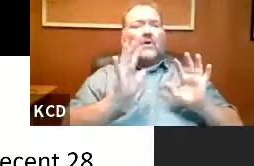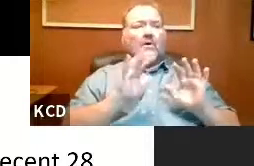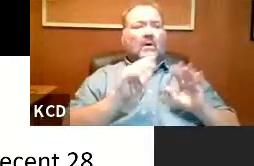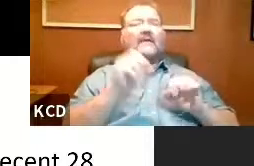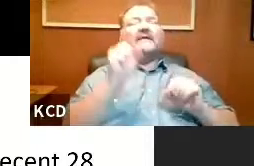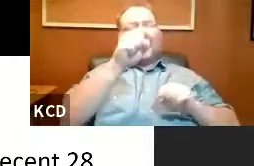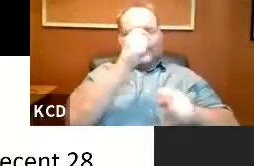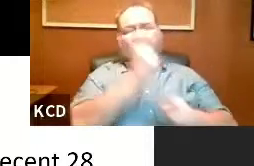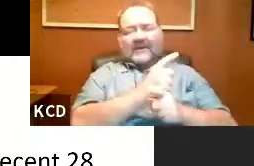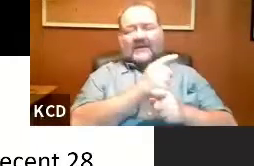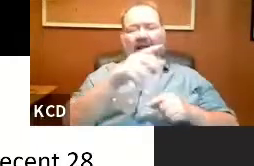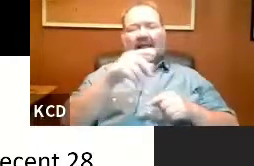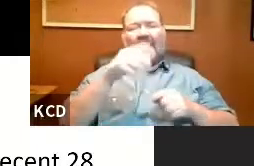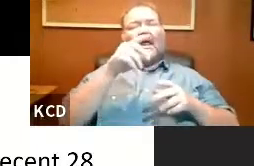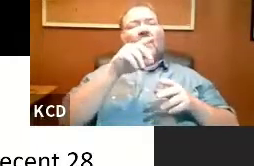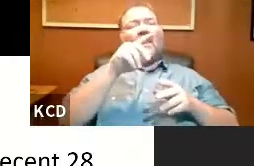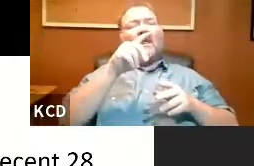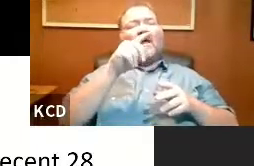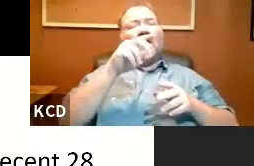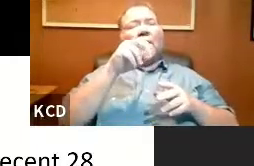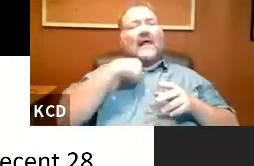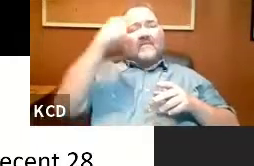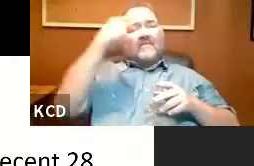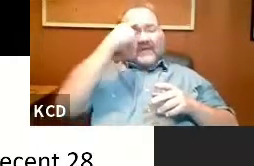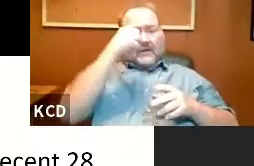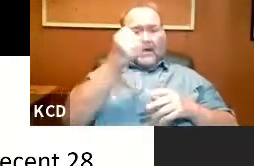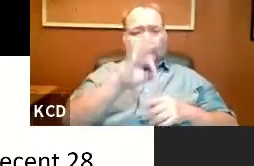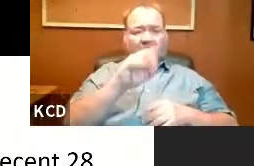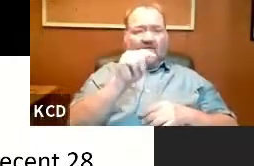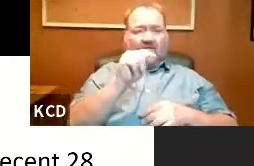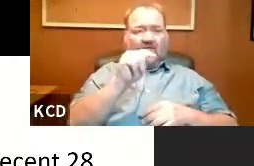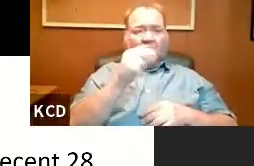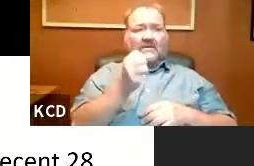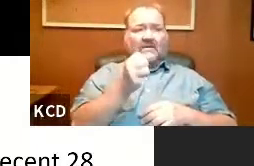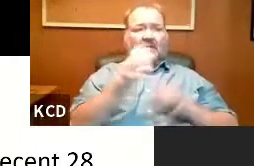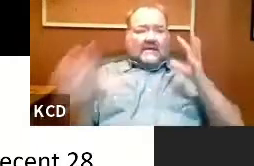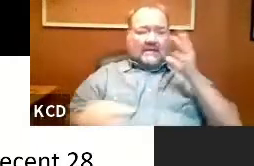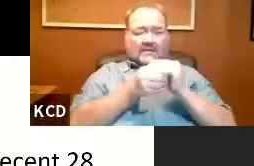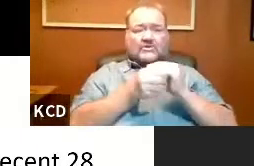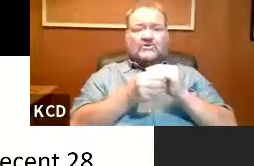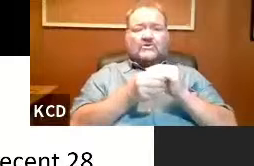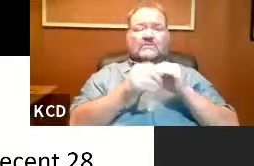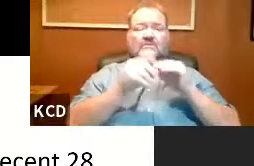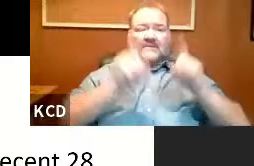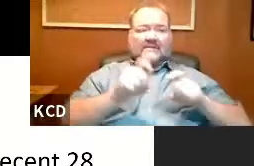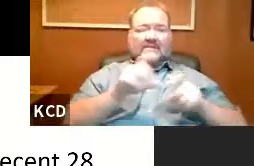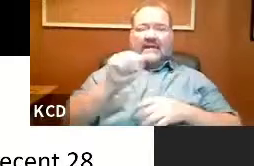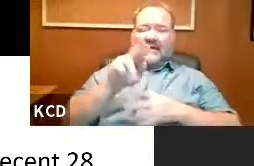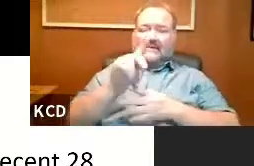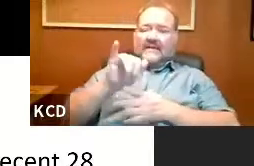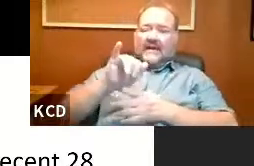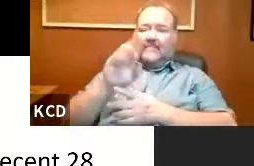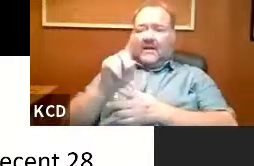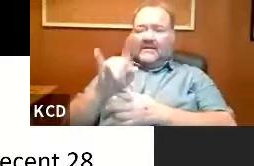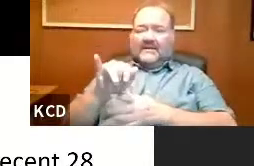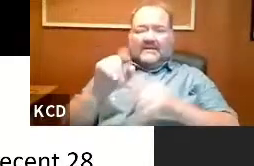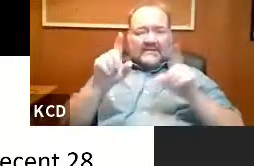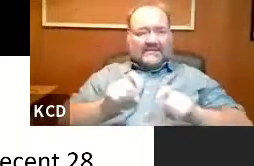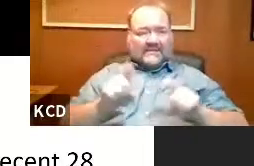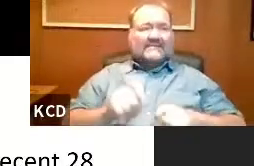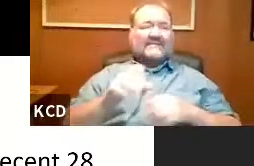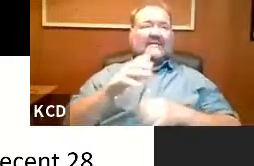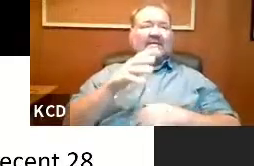than, well, I guess I do. And that's thinking of the additional antigen testing and antibody testing,